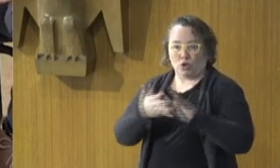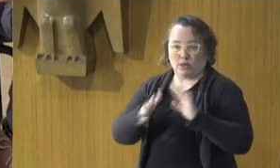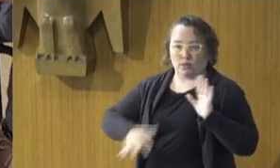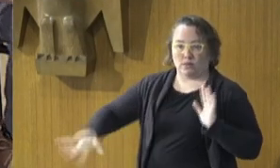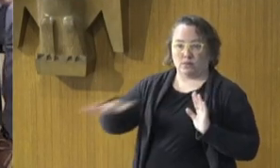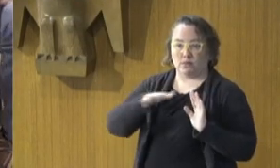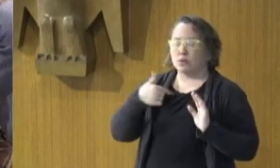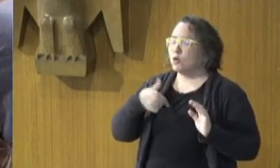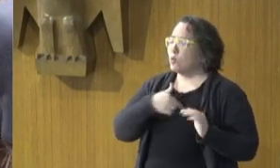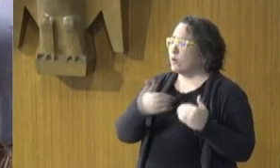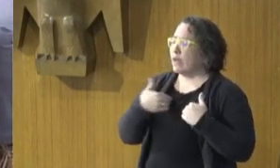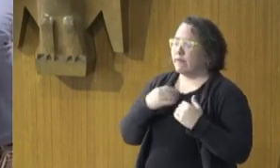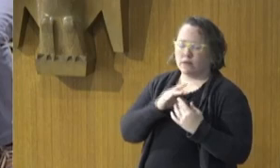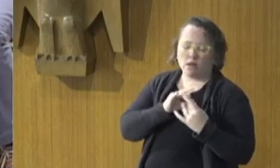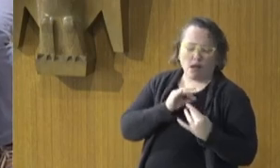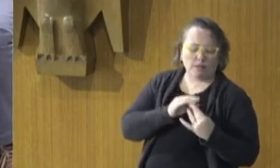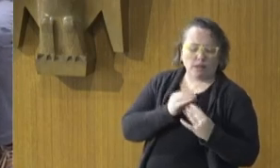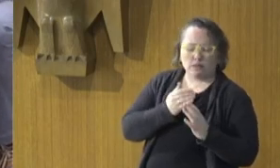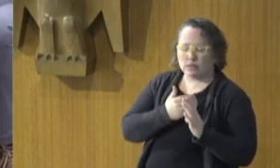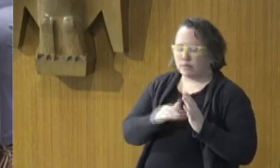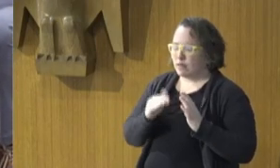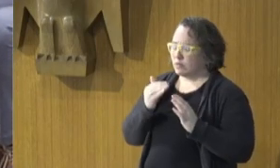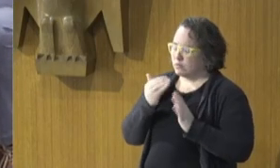get comments and emails all the time, like,